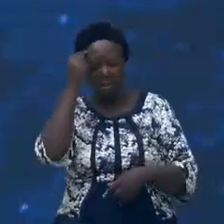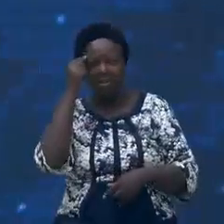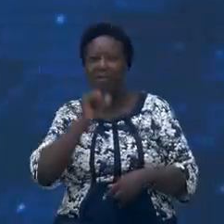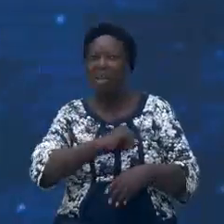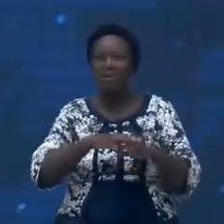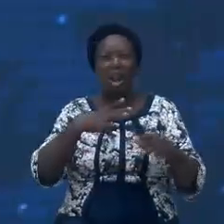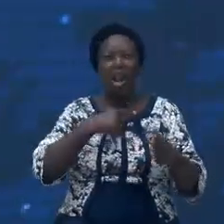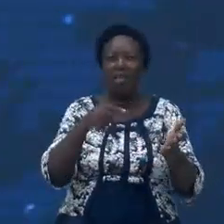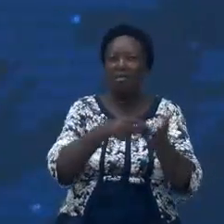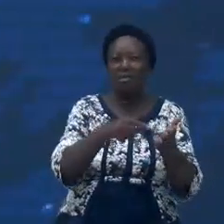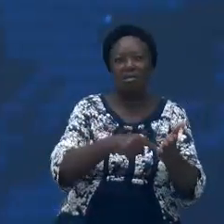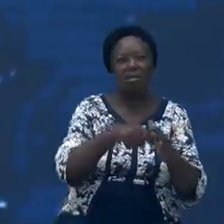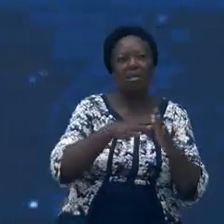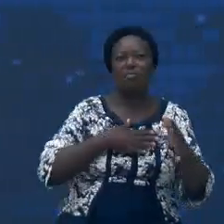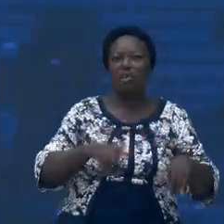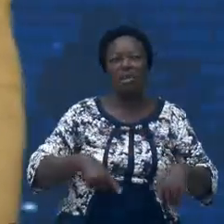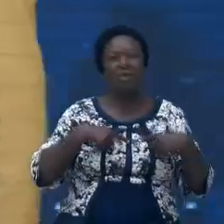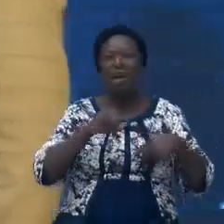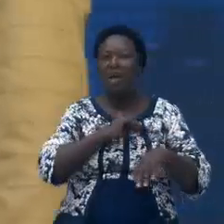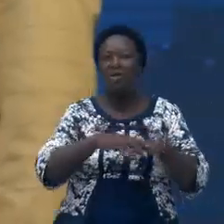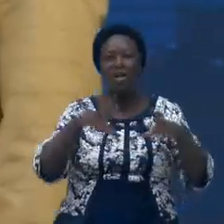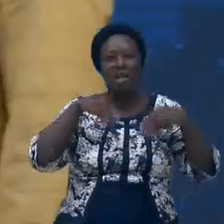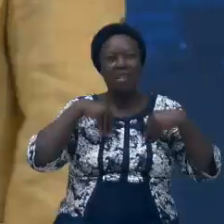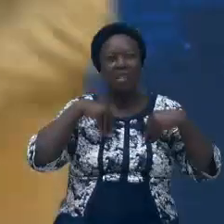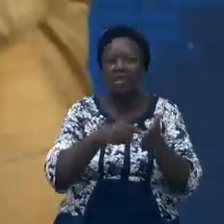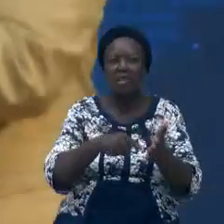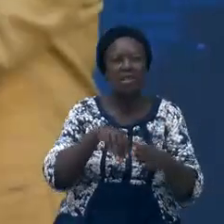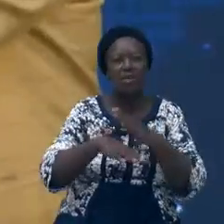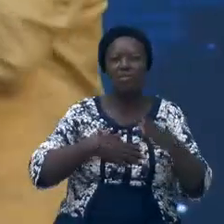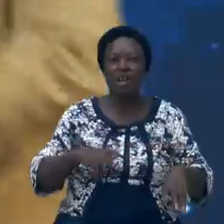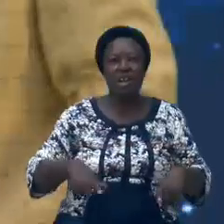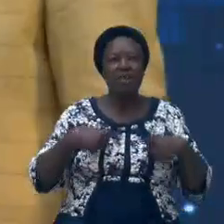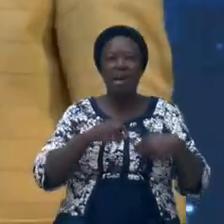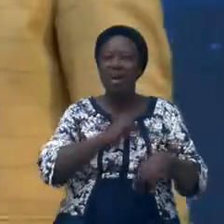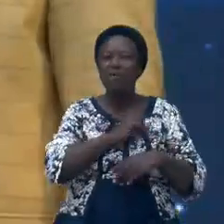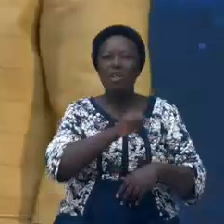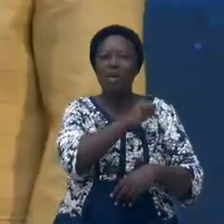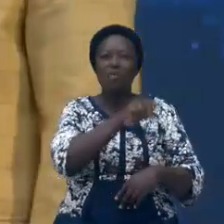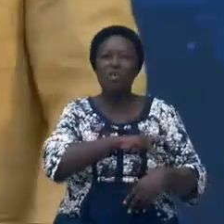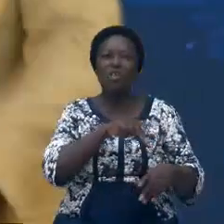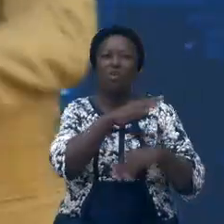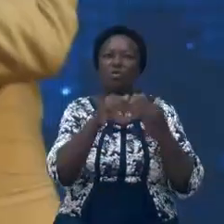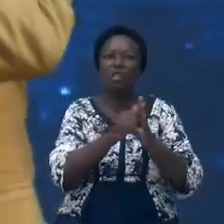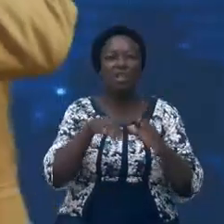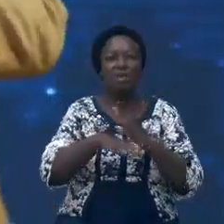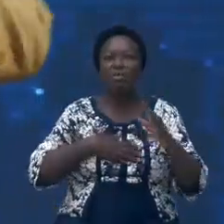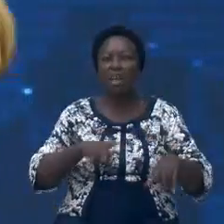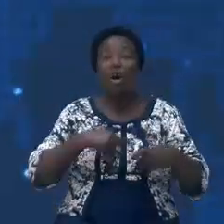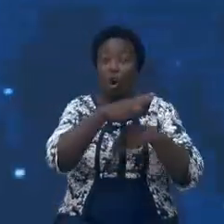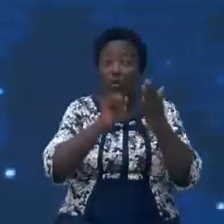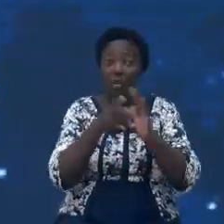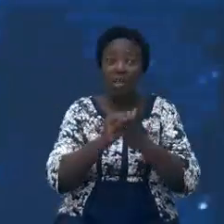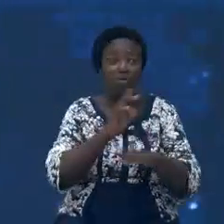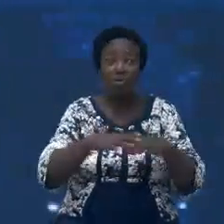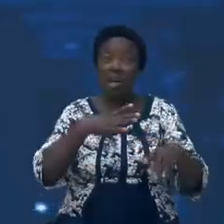this in my life. I don't accept this in my life. I don't appreciate this in my life. All those things